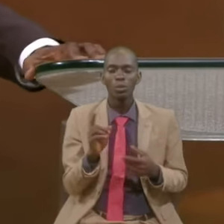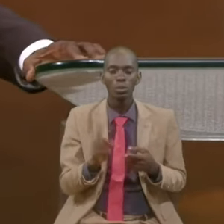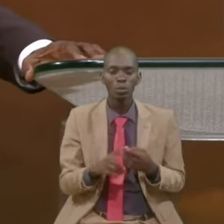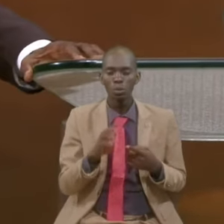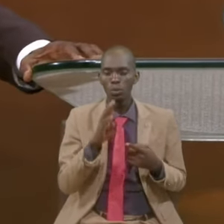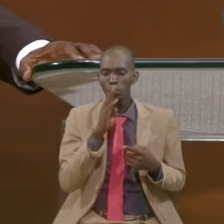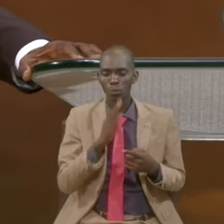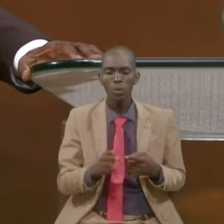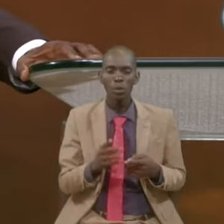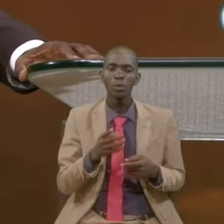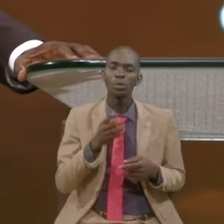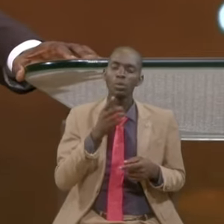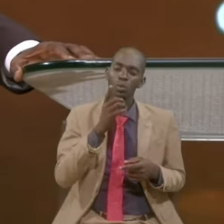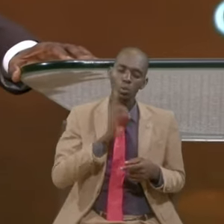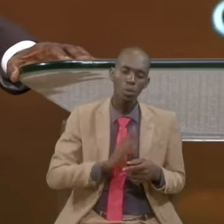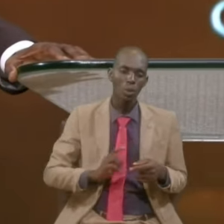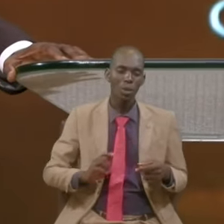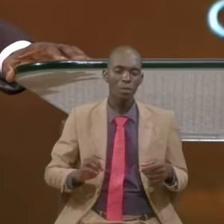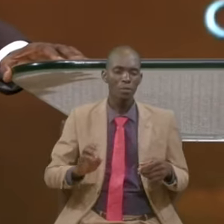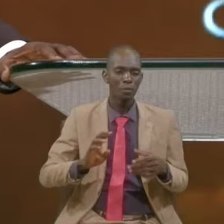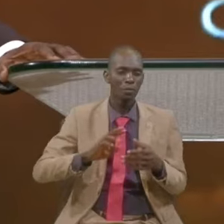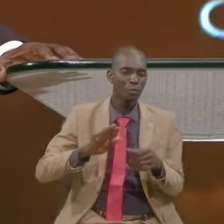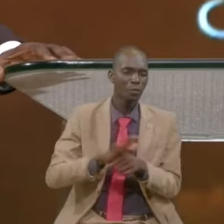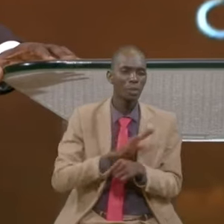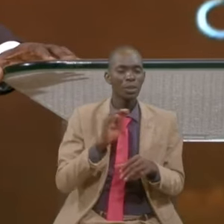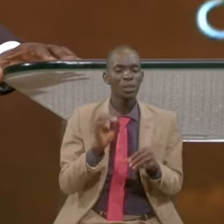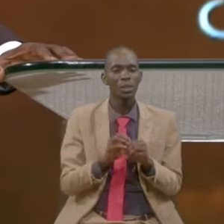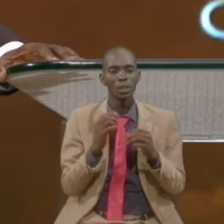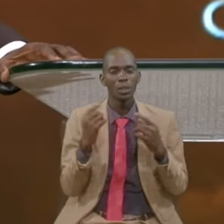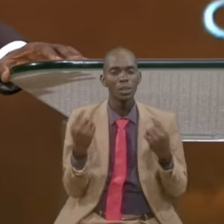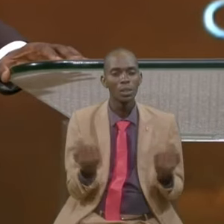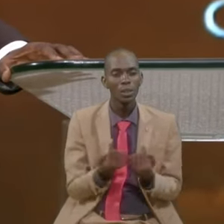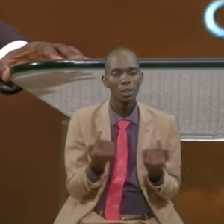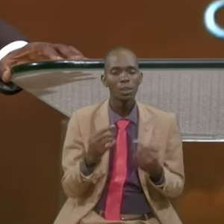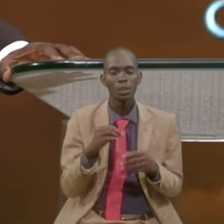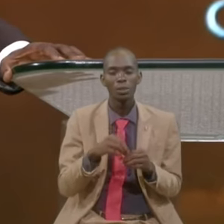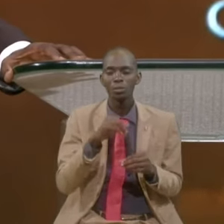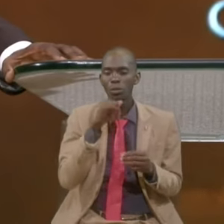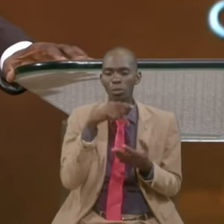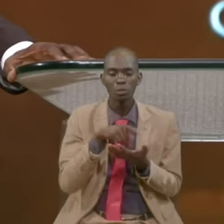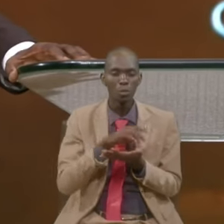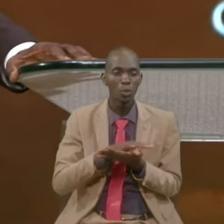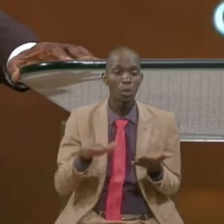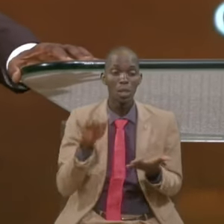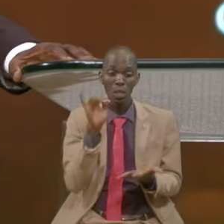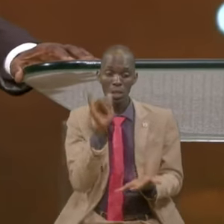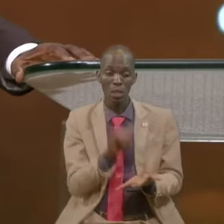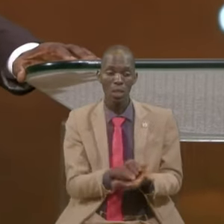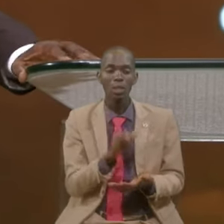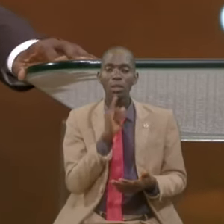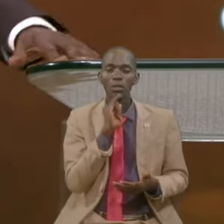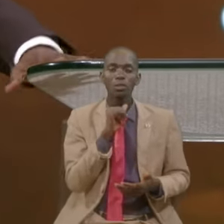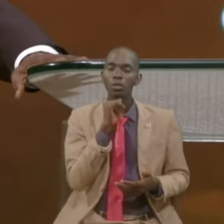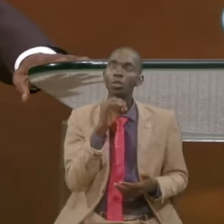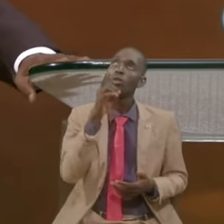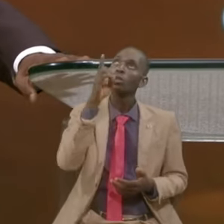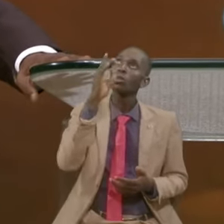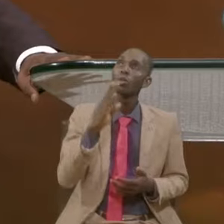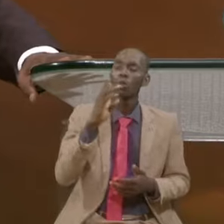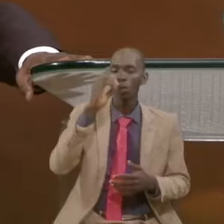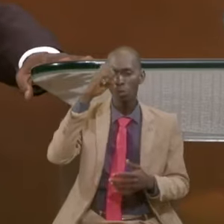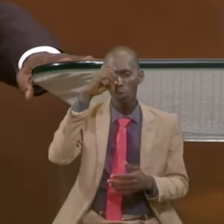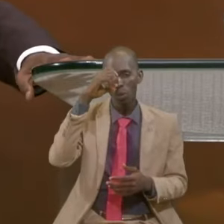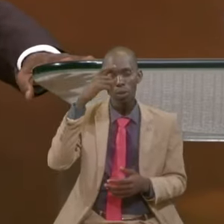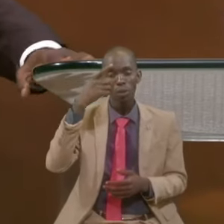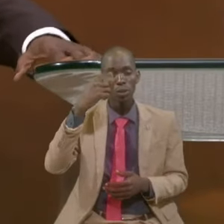entrenched, established in iniquity, impurity, that's not God's wisdom. The